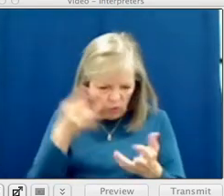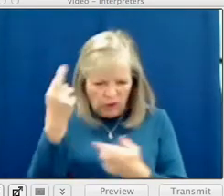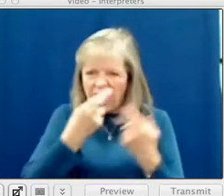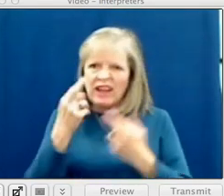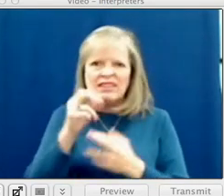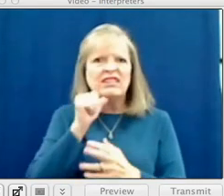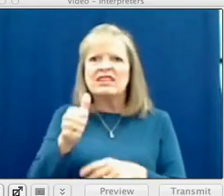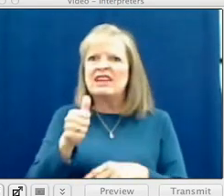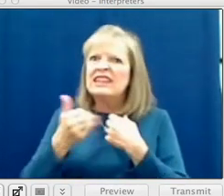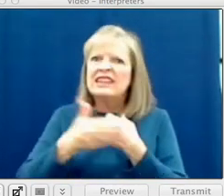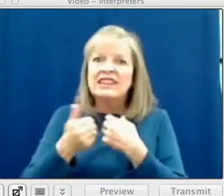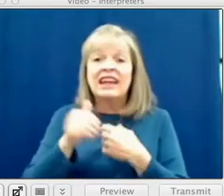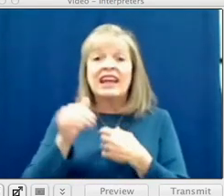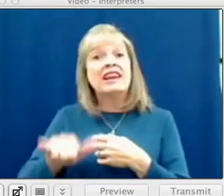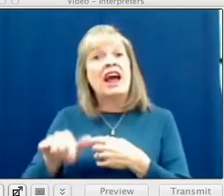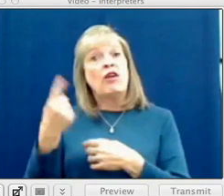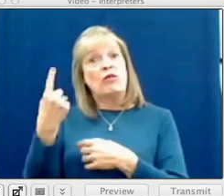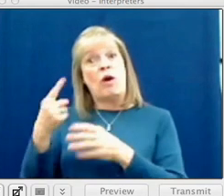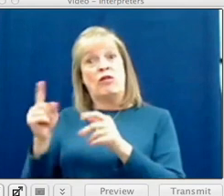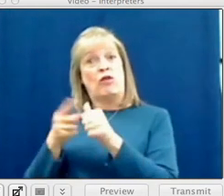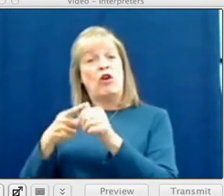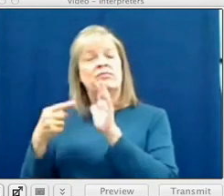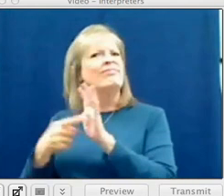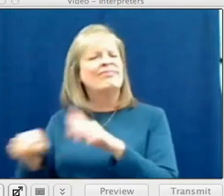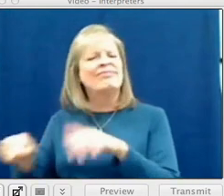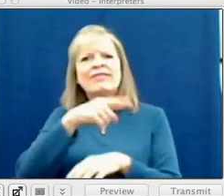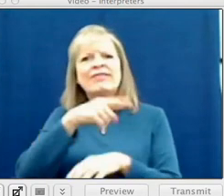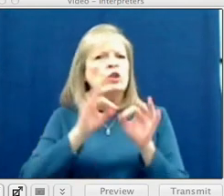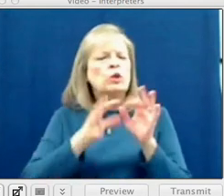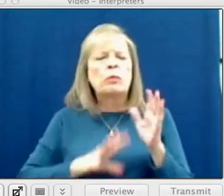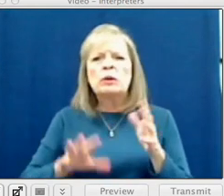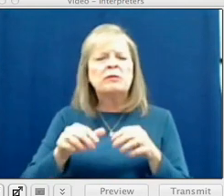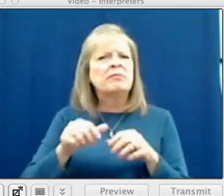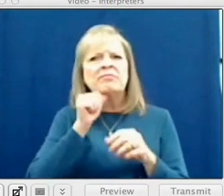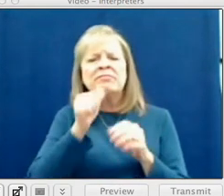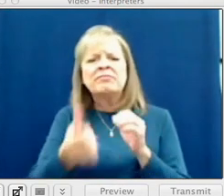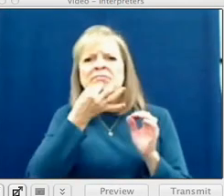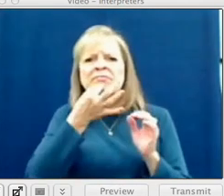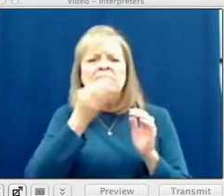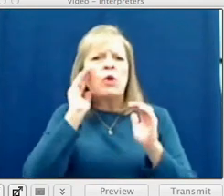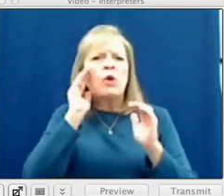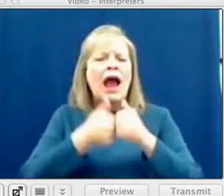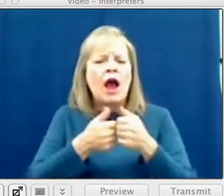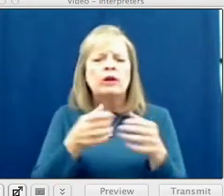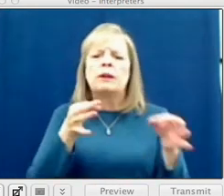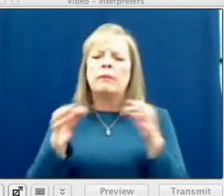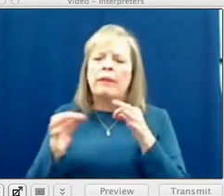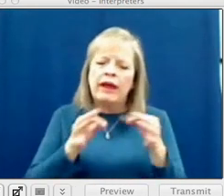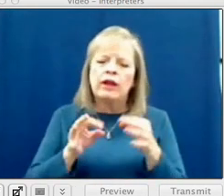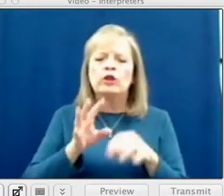their work in constructive and even confidential ways, mostly because no one has ever taught us how.